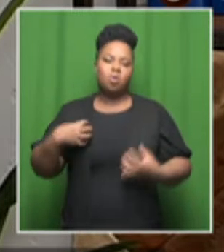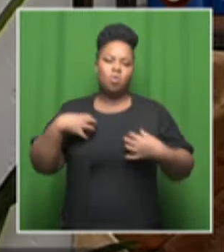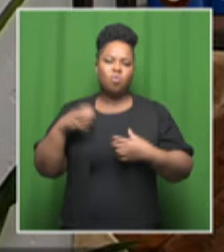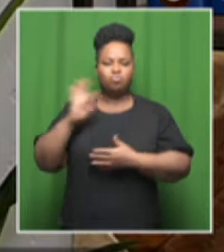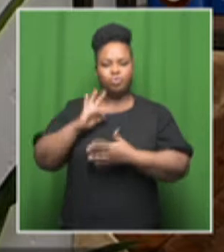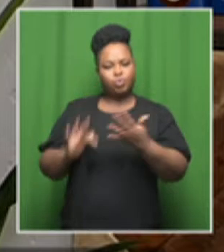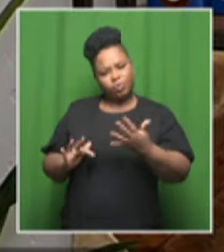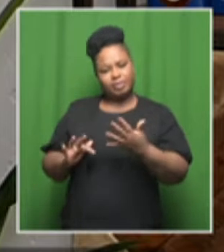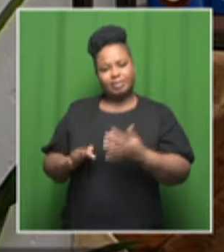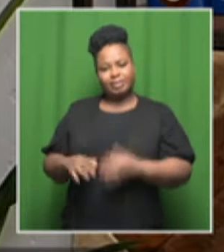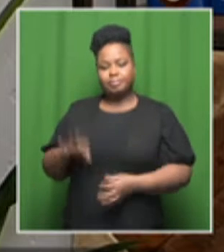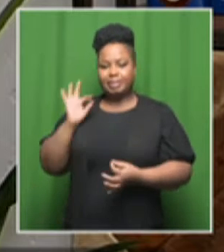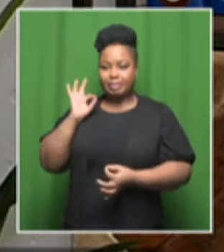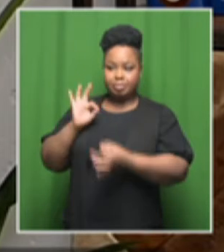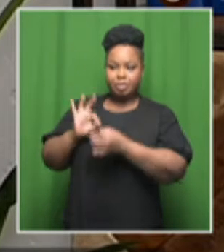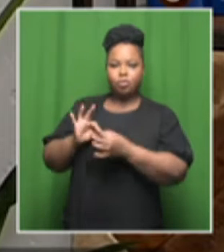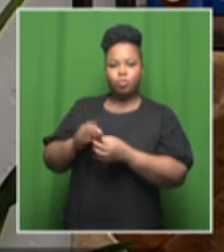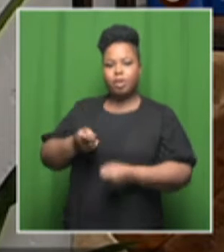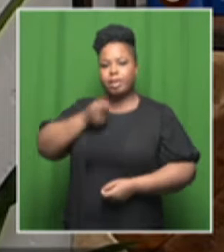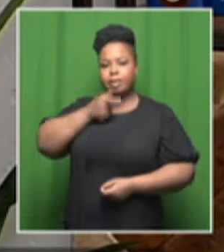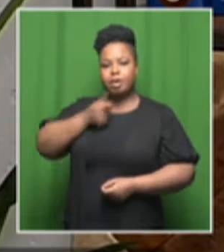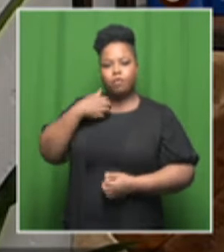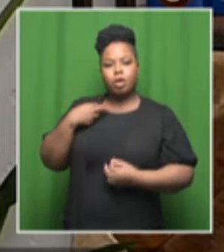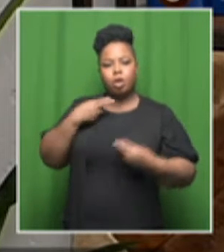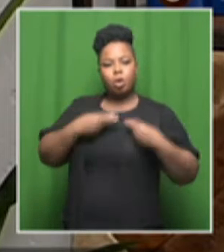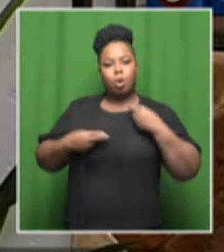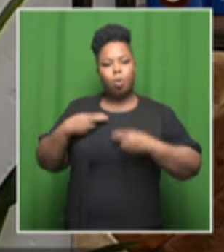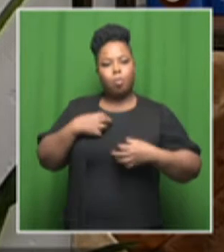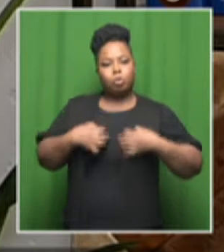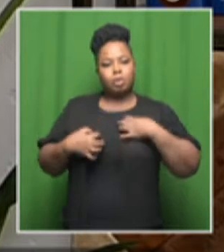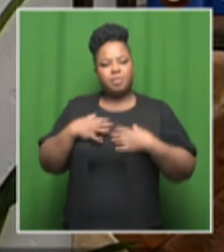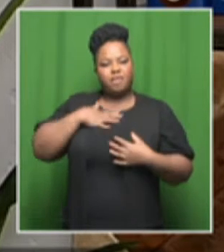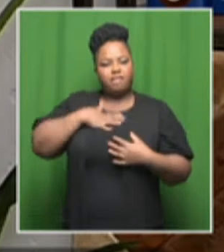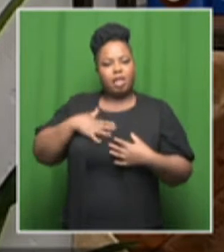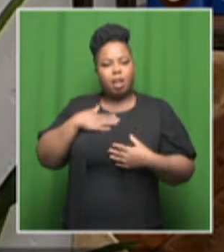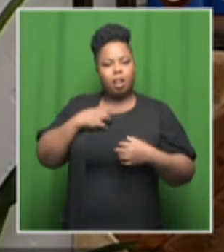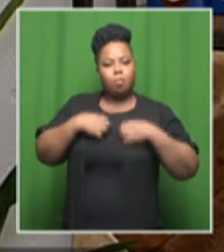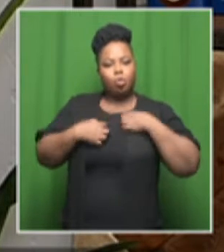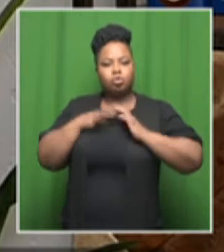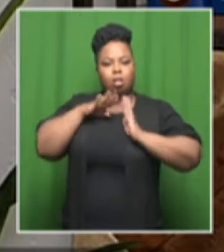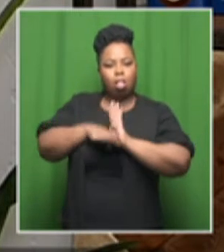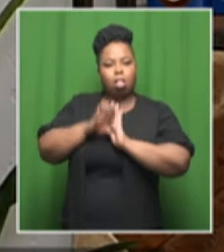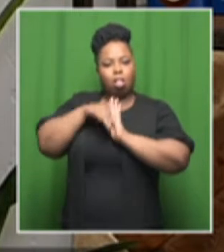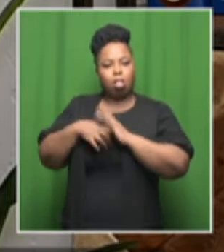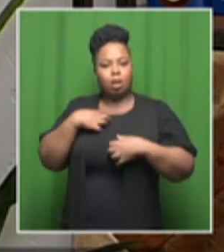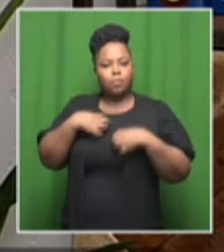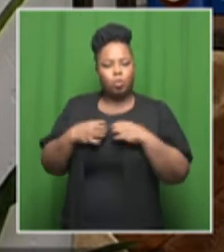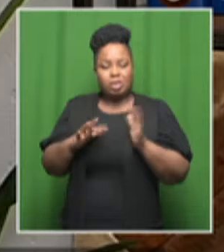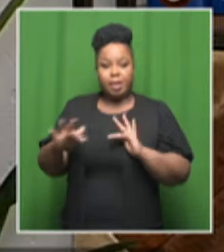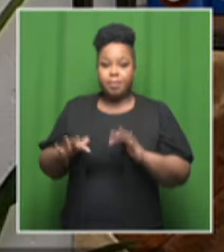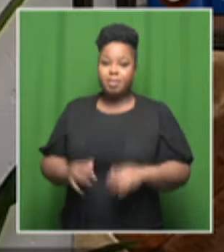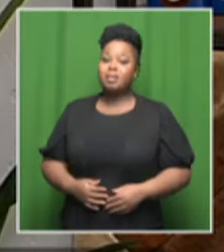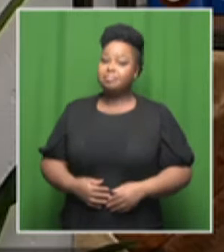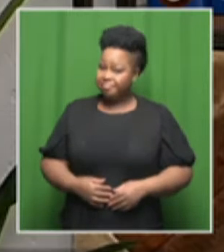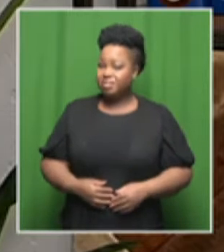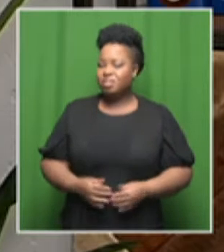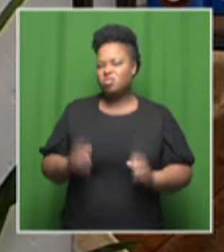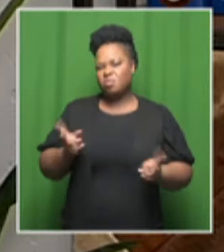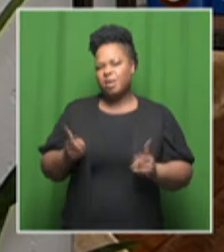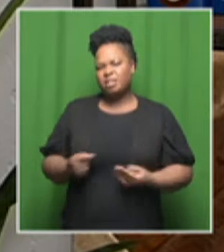tell, particularly when you're taking hormones and exactly how it makes you feel. But it's incredible that this is a conversation that we don't seem to have very